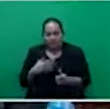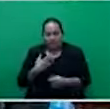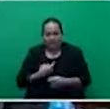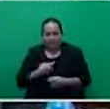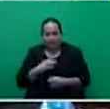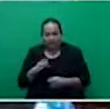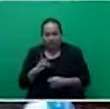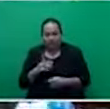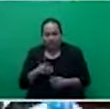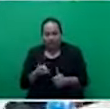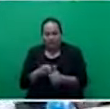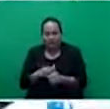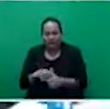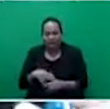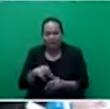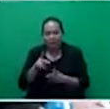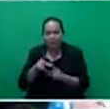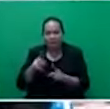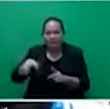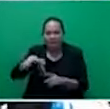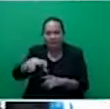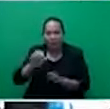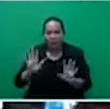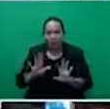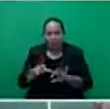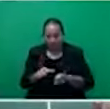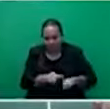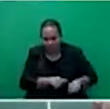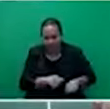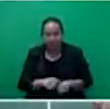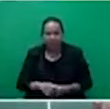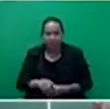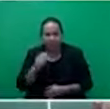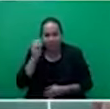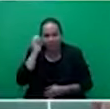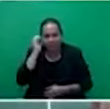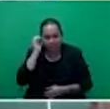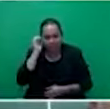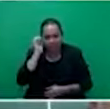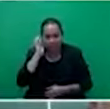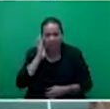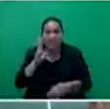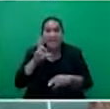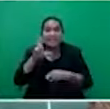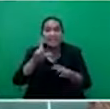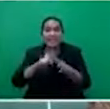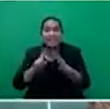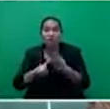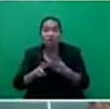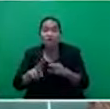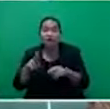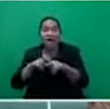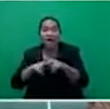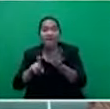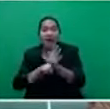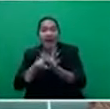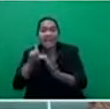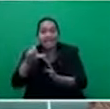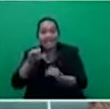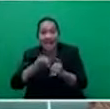provincialism. Mr. Speaker, sir, Mark Dixon, the CEO of FRCS, those of you who may want to know,